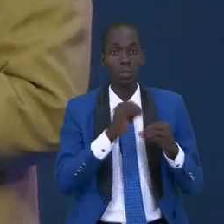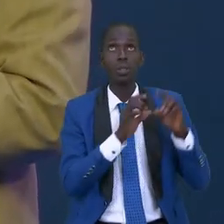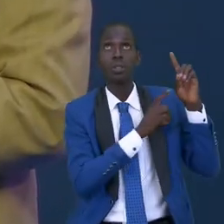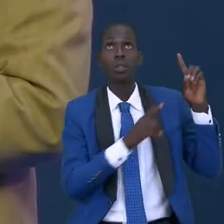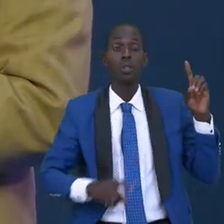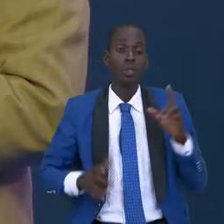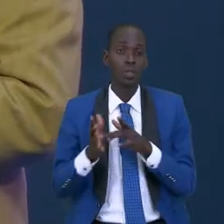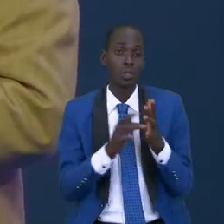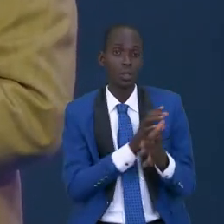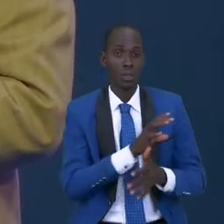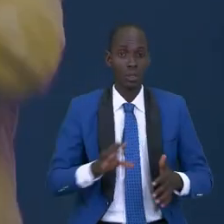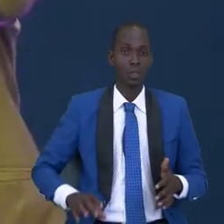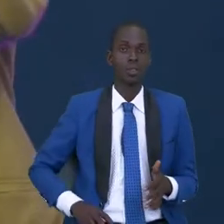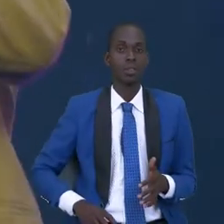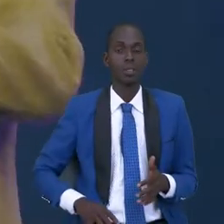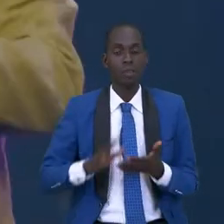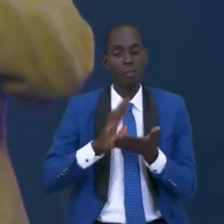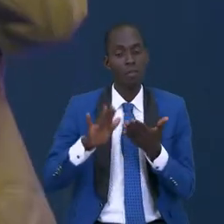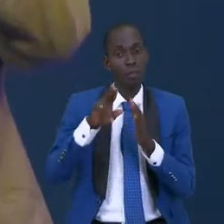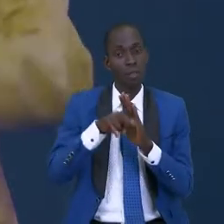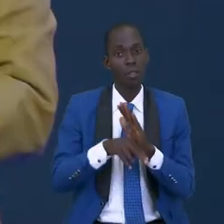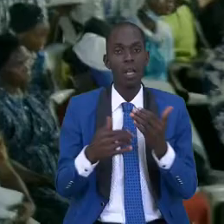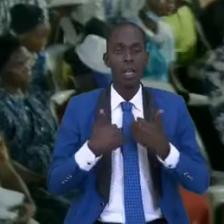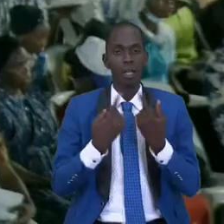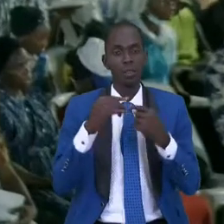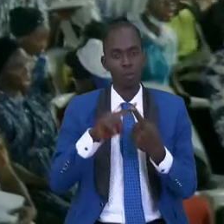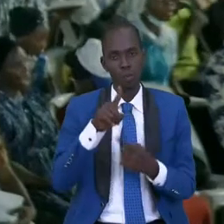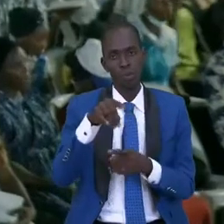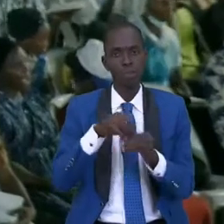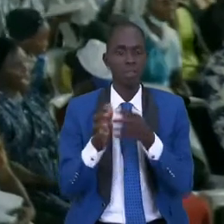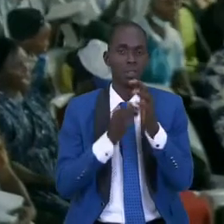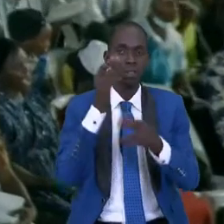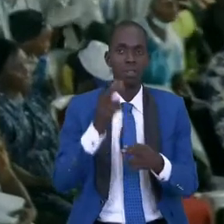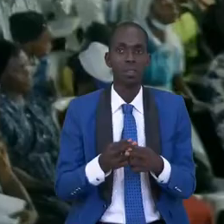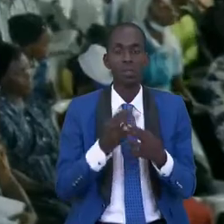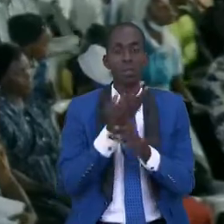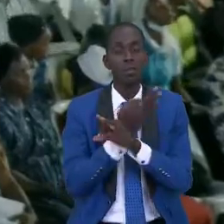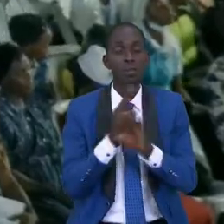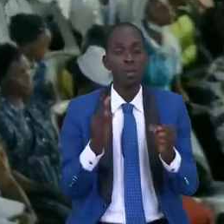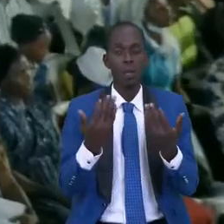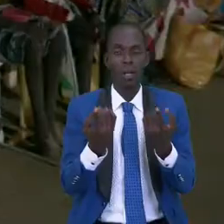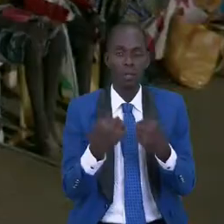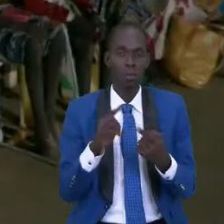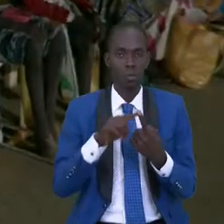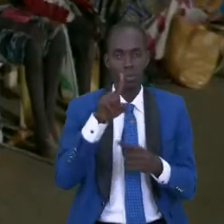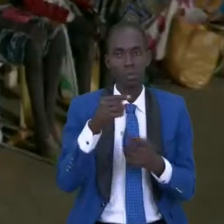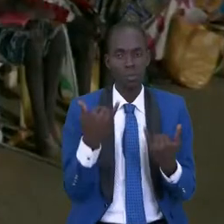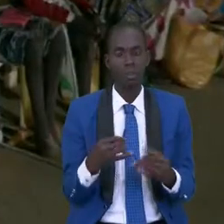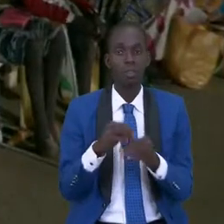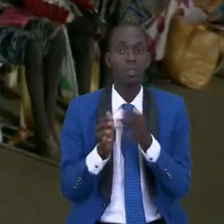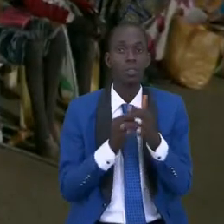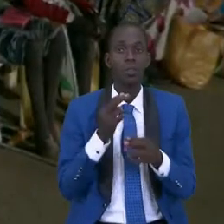Jesus Christ, forgiveness has come to you. Freedom has come to you. And